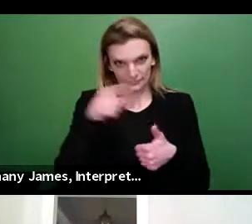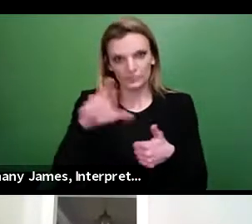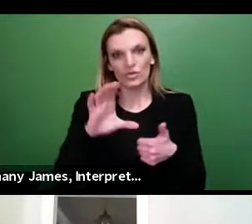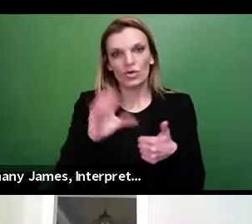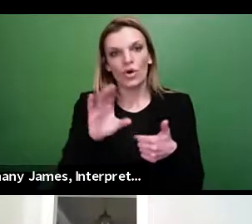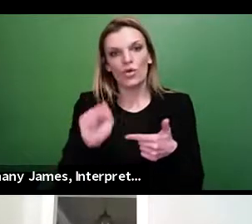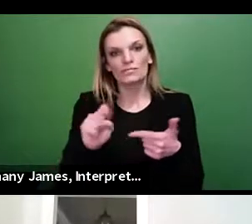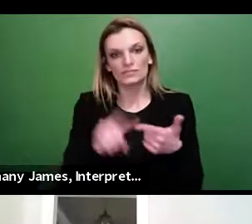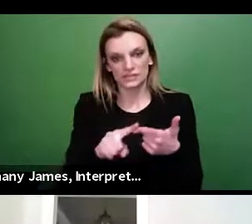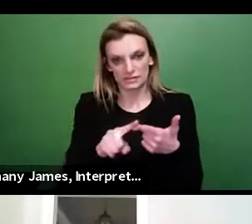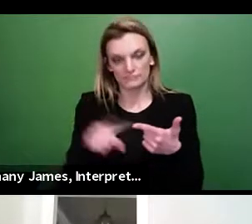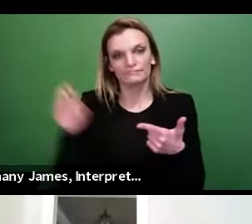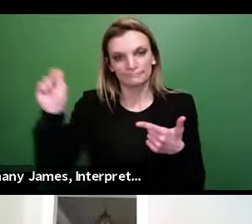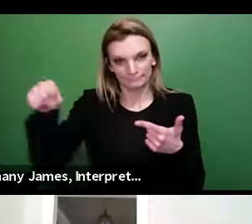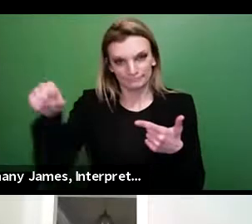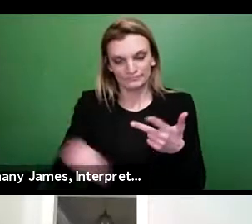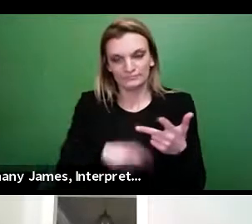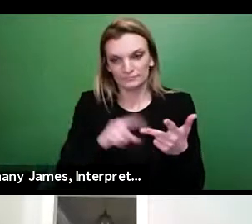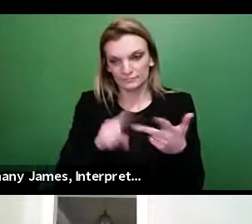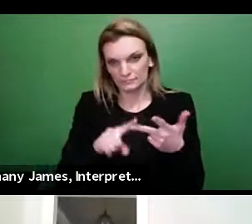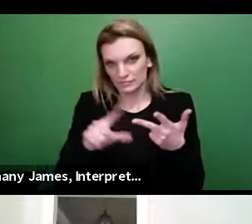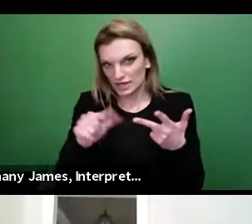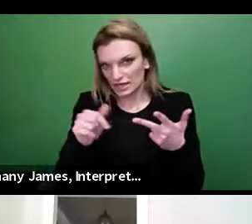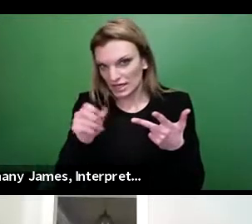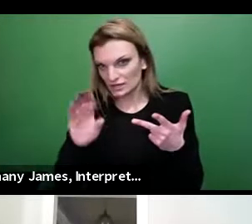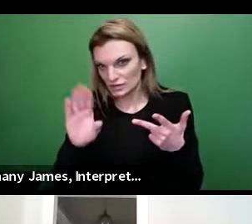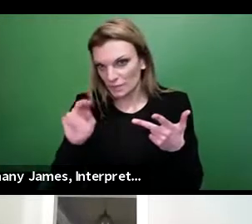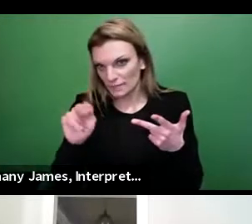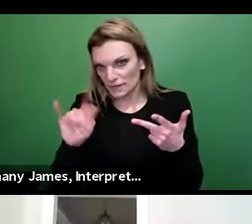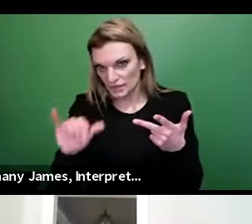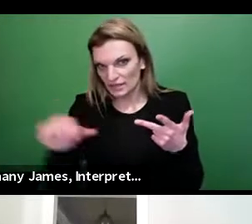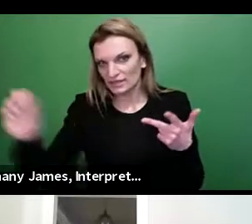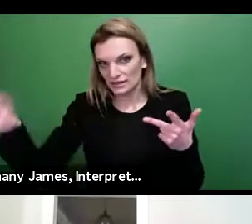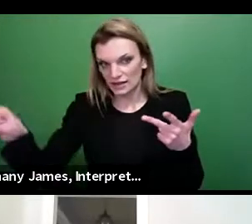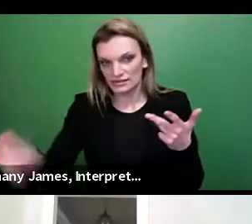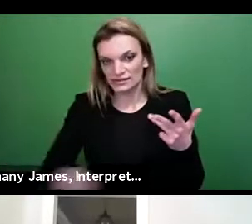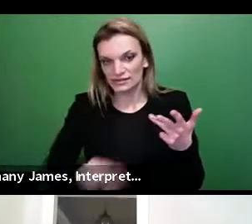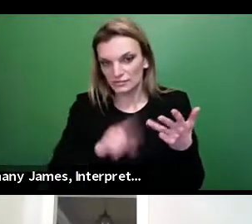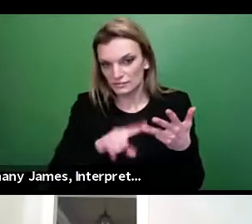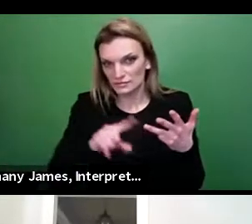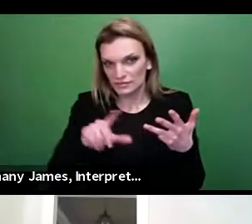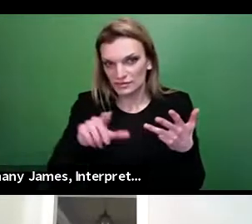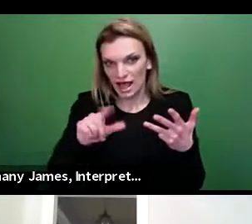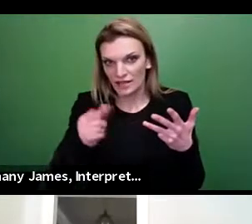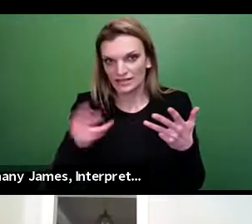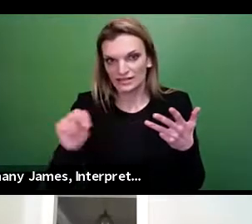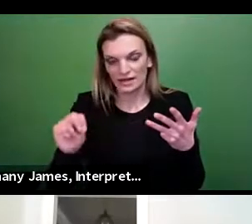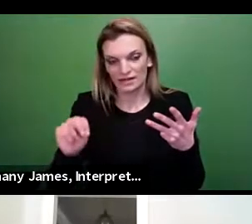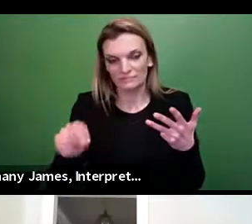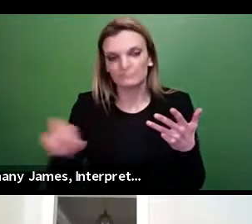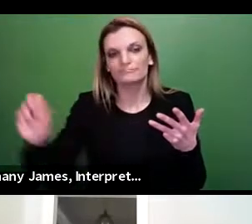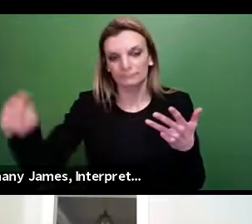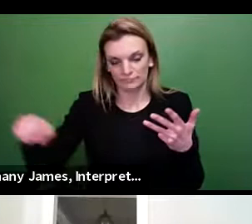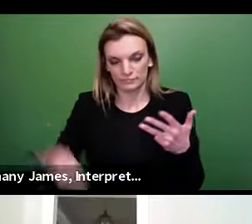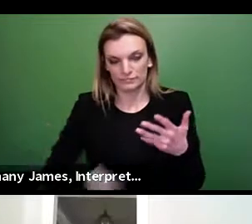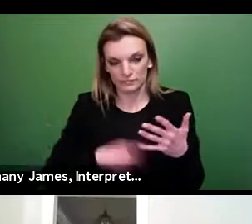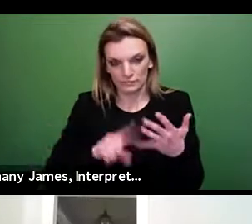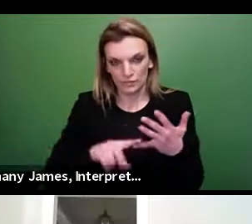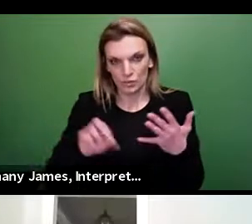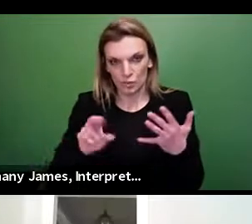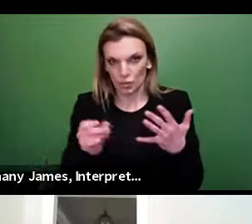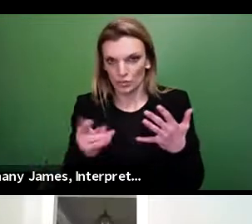Combs? Yes. Commissioner Gaskell-Bentley? Yes. Commissioner Ellison? Yes. Commissioner